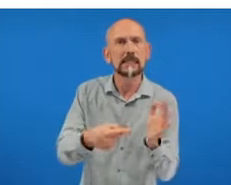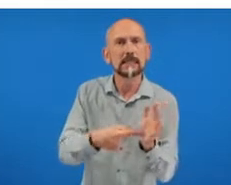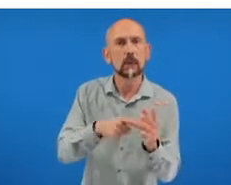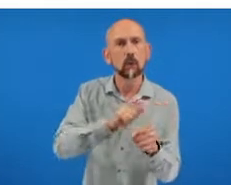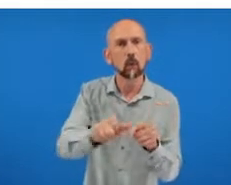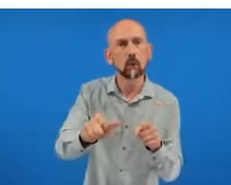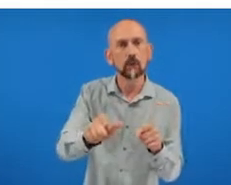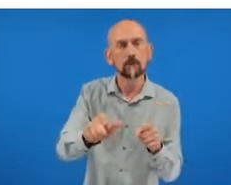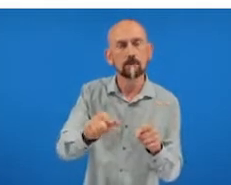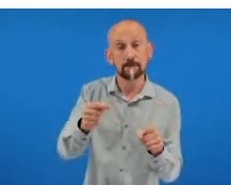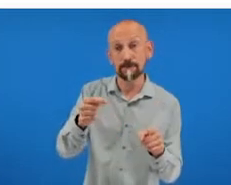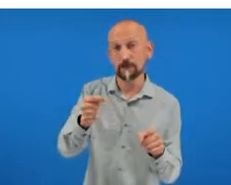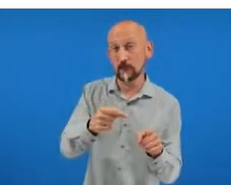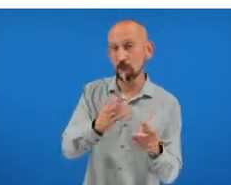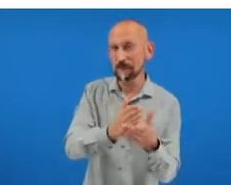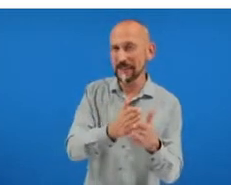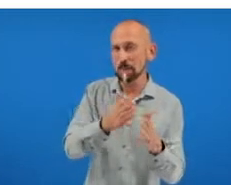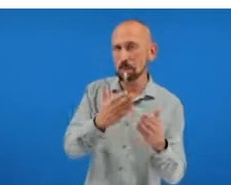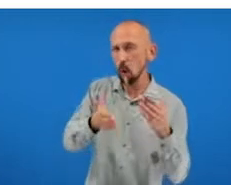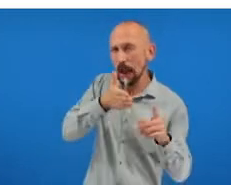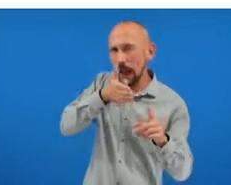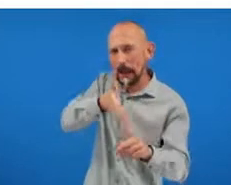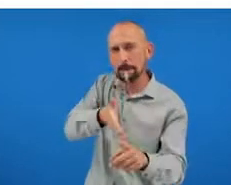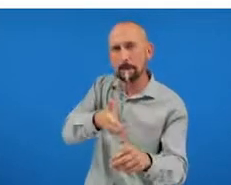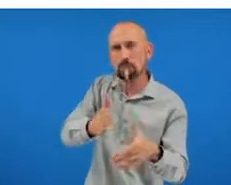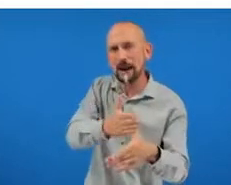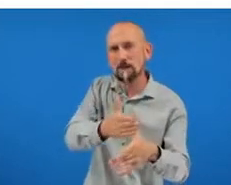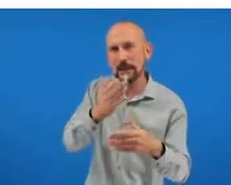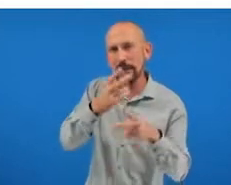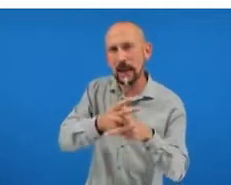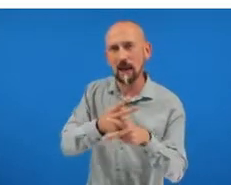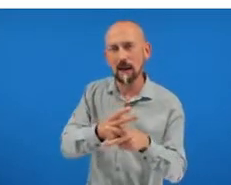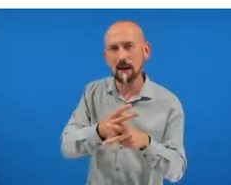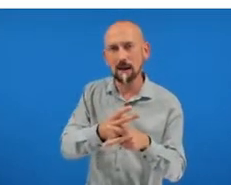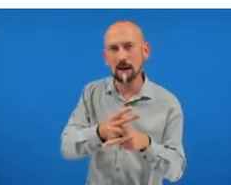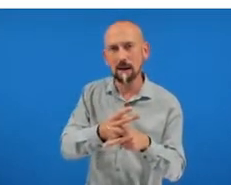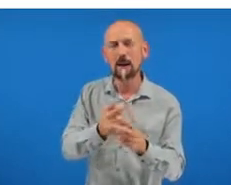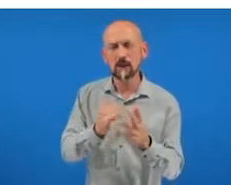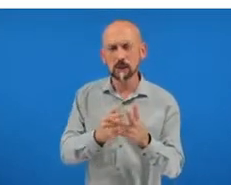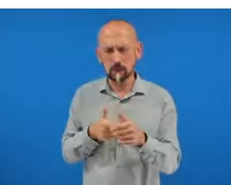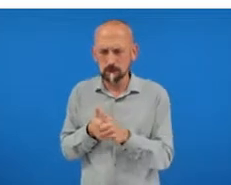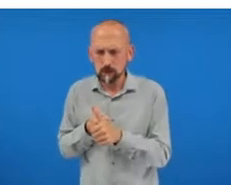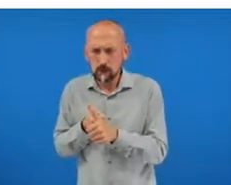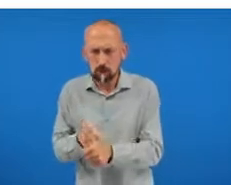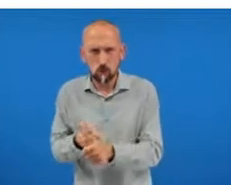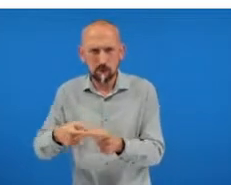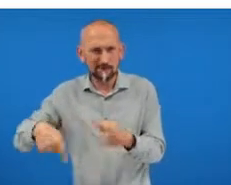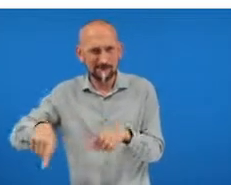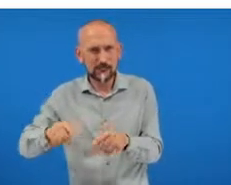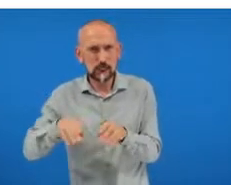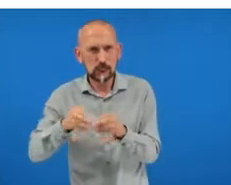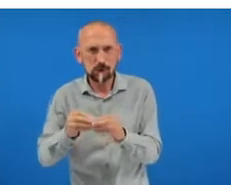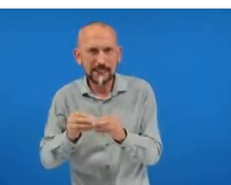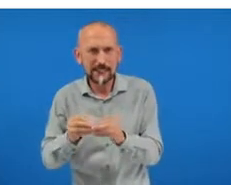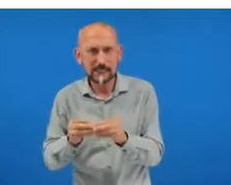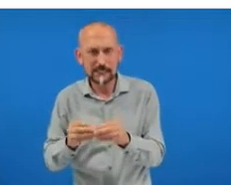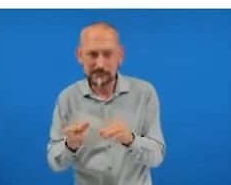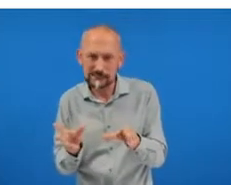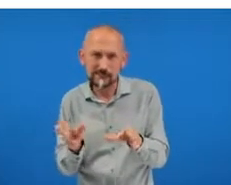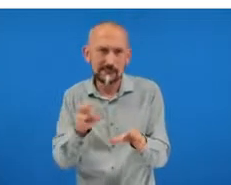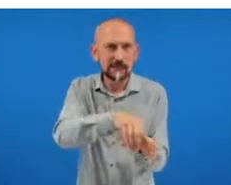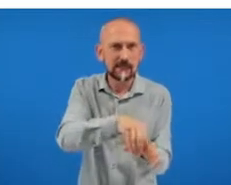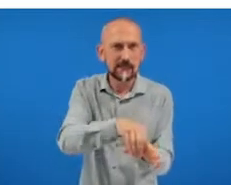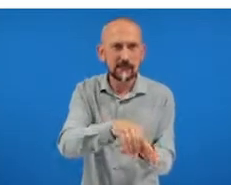a primary care setting. So supporting the CBT trainees to be able to do